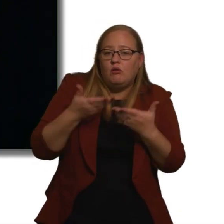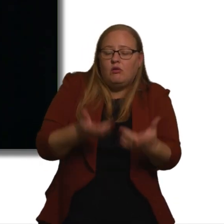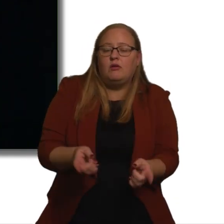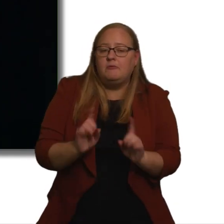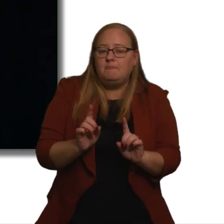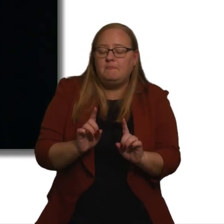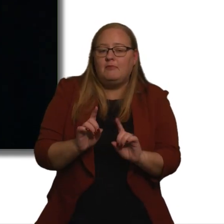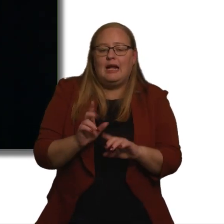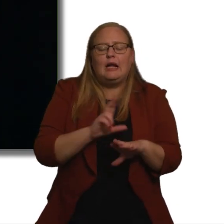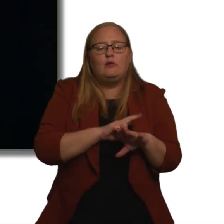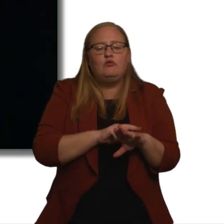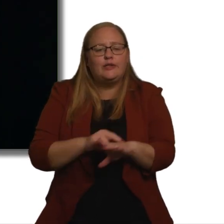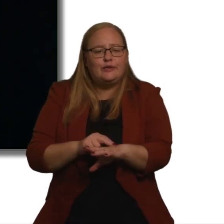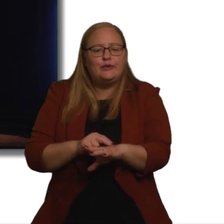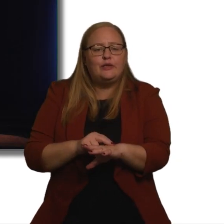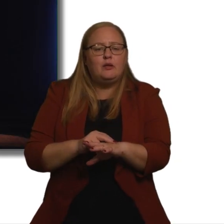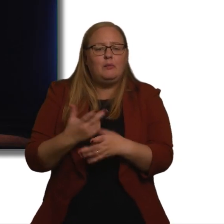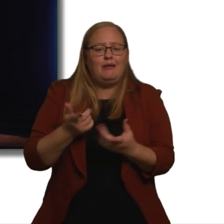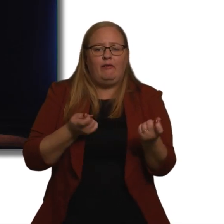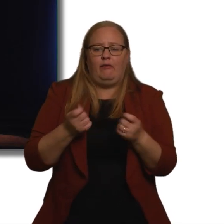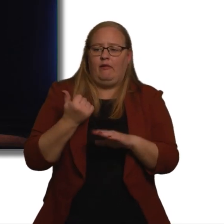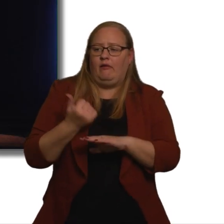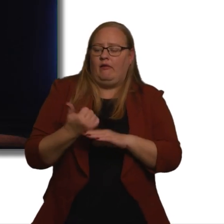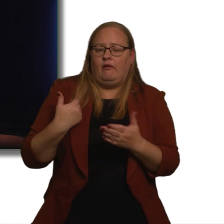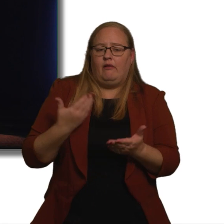the apprenticeships that we've been running as well. So